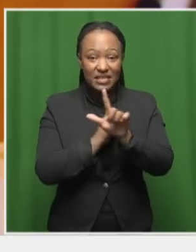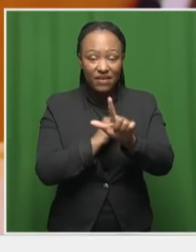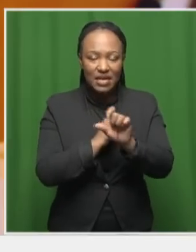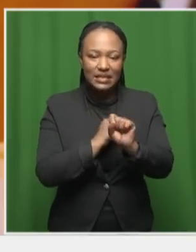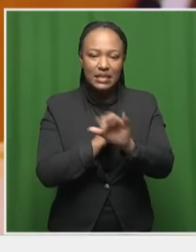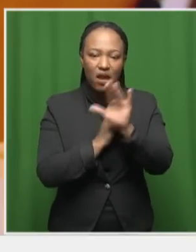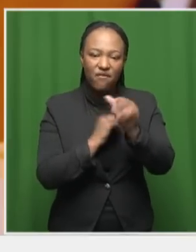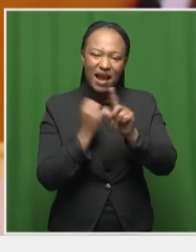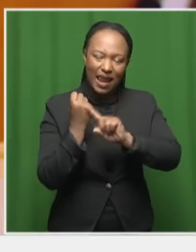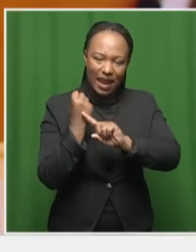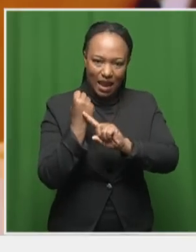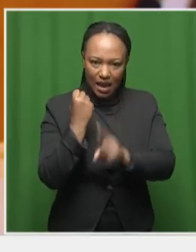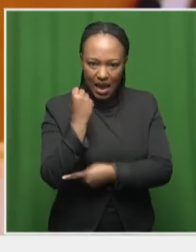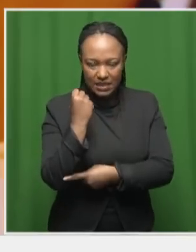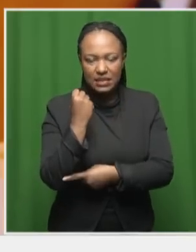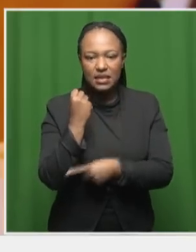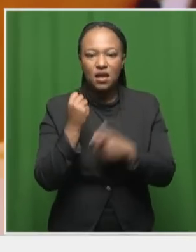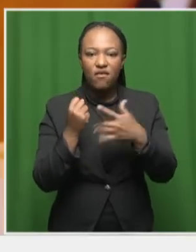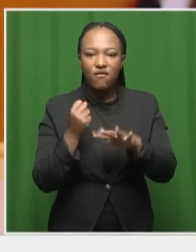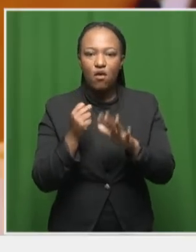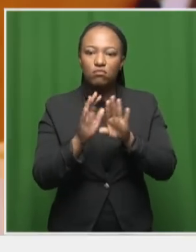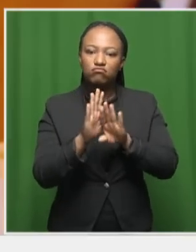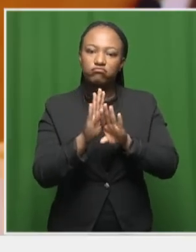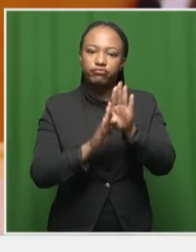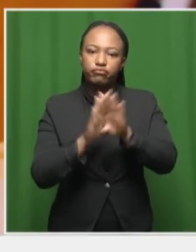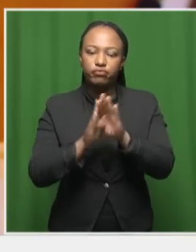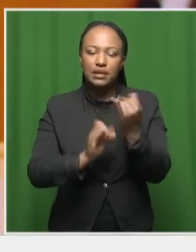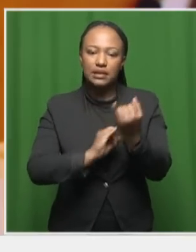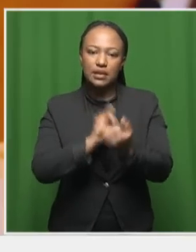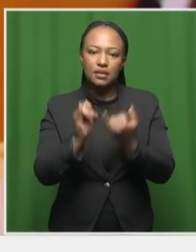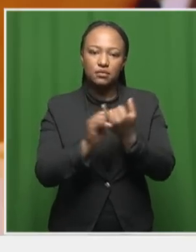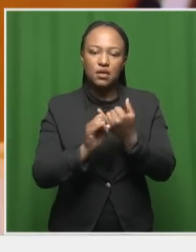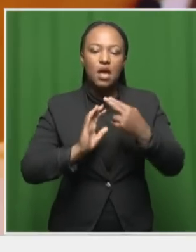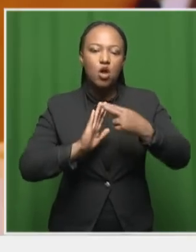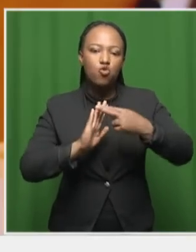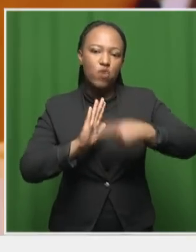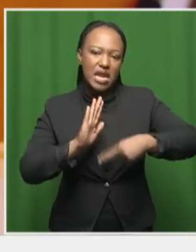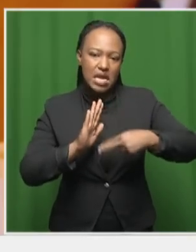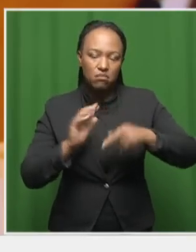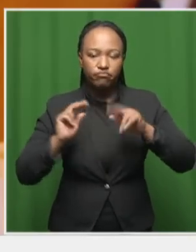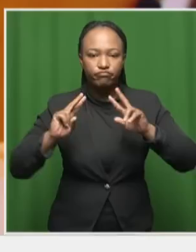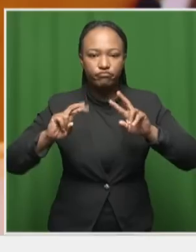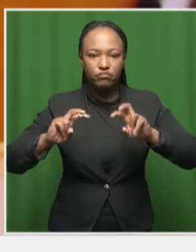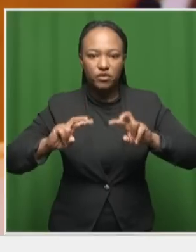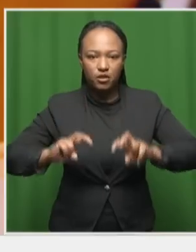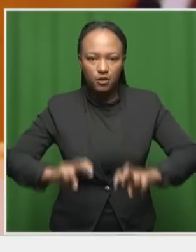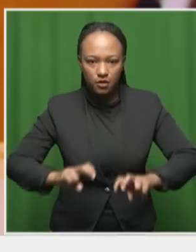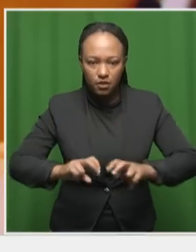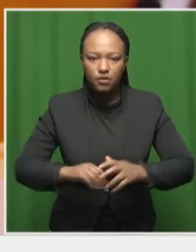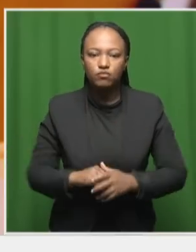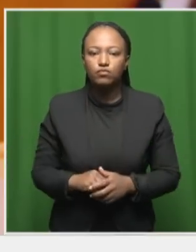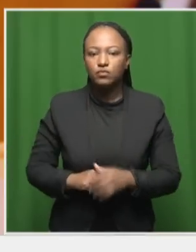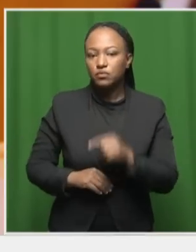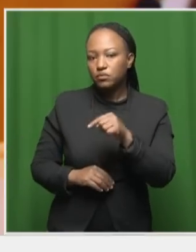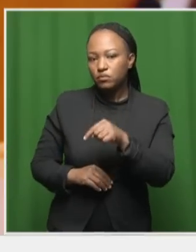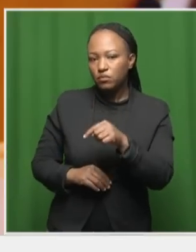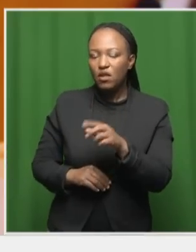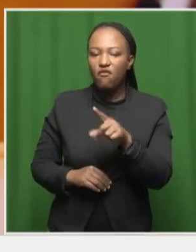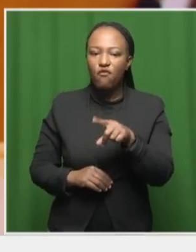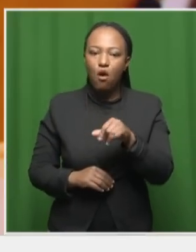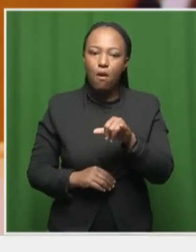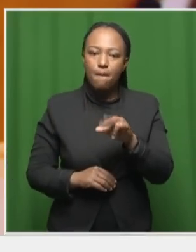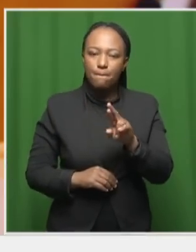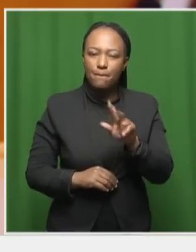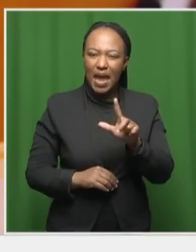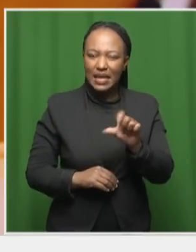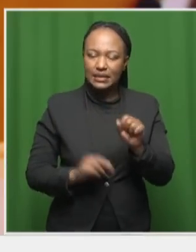reading achievement in progress in international reading literacy studies, or the PIRLS. And this has been revealed